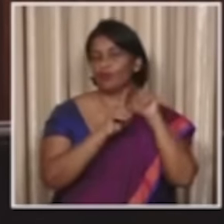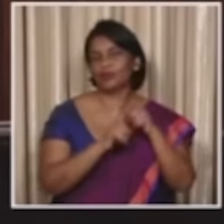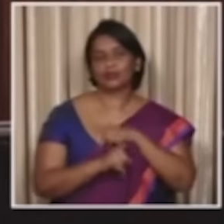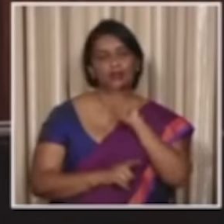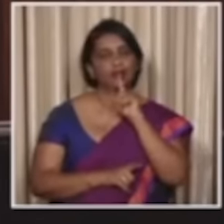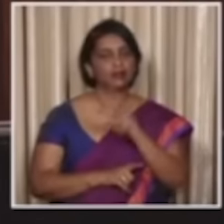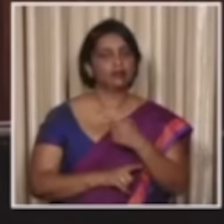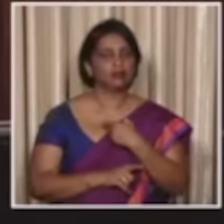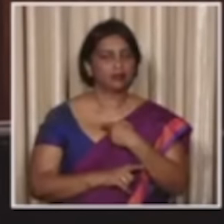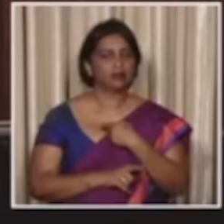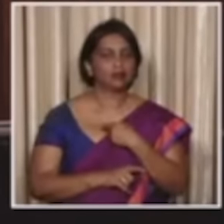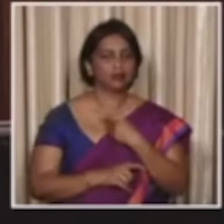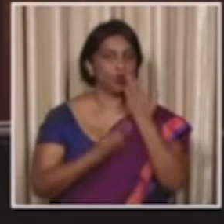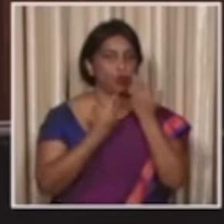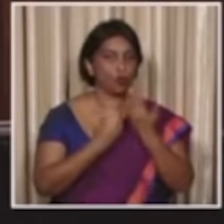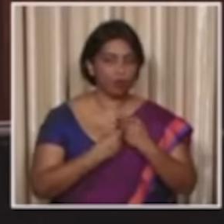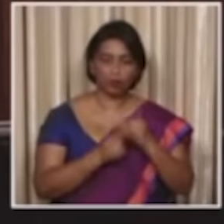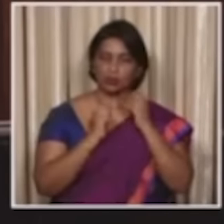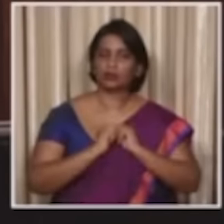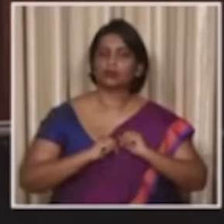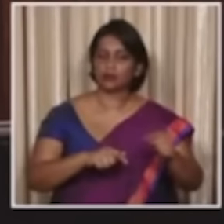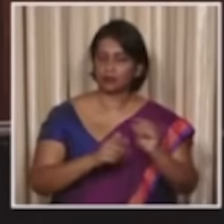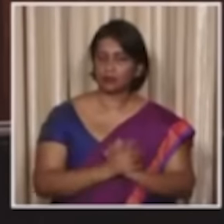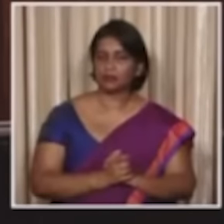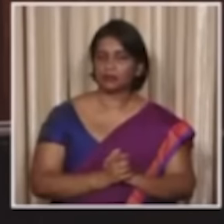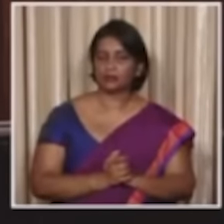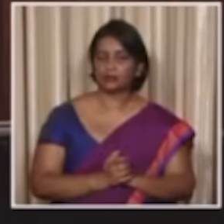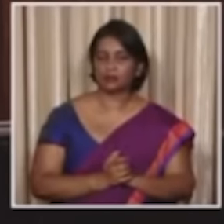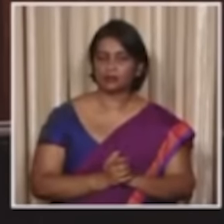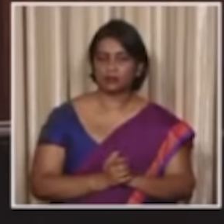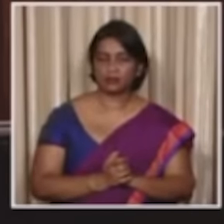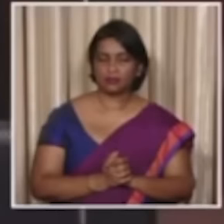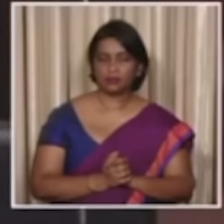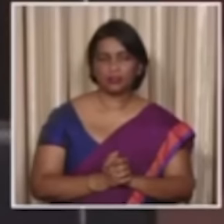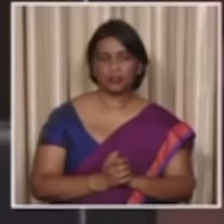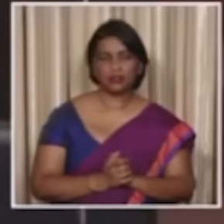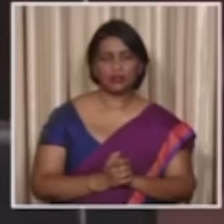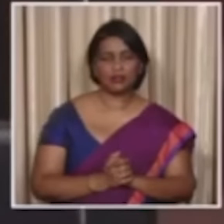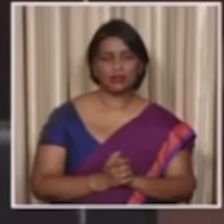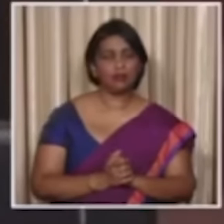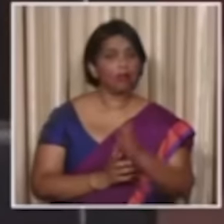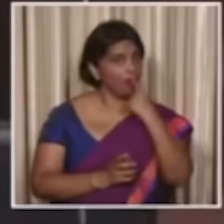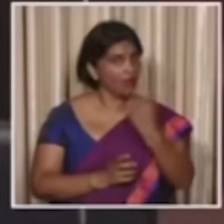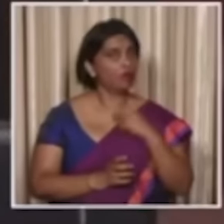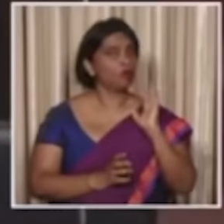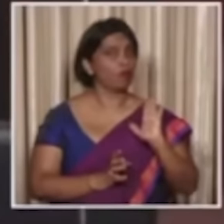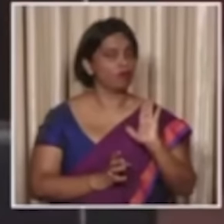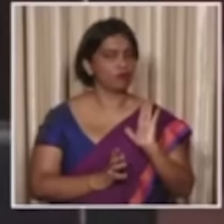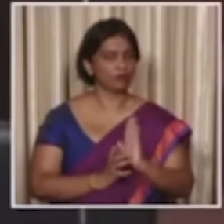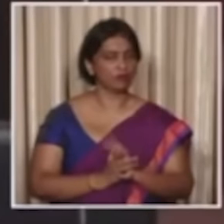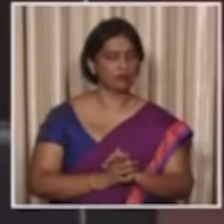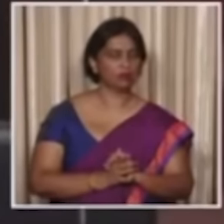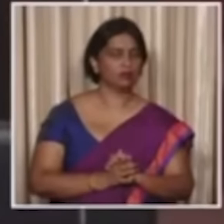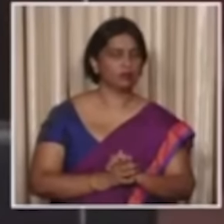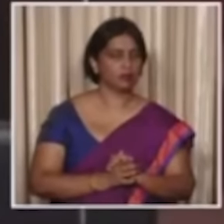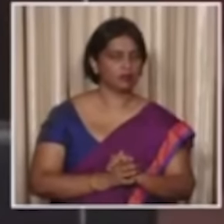received. So it was taken on that basis. I understand, but I should have been asked with that yes, object. Yes, I agree. You should have been told. You can't